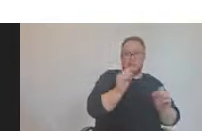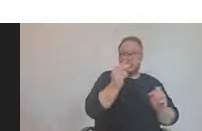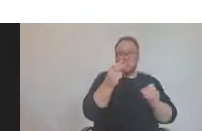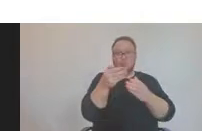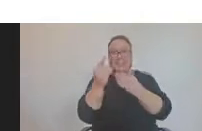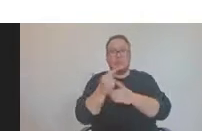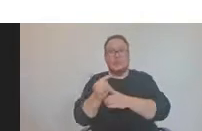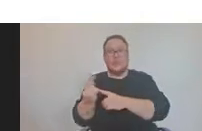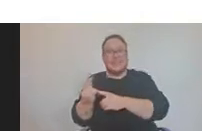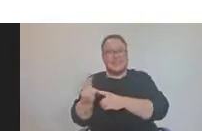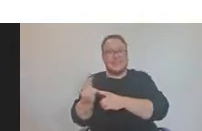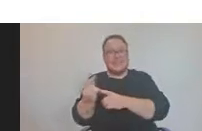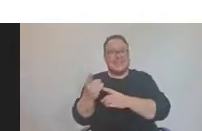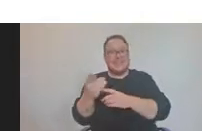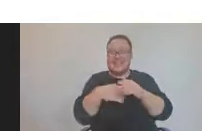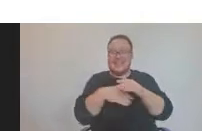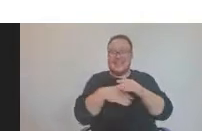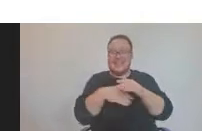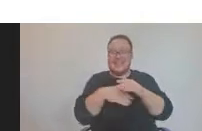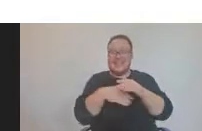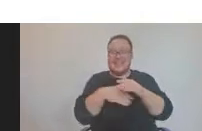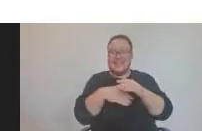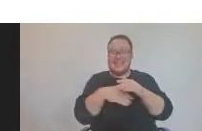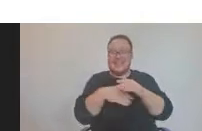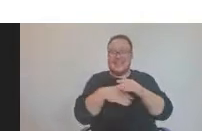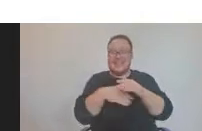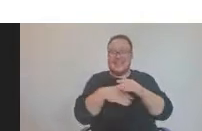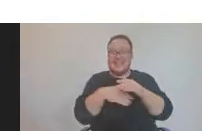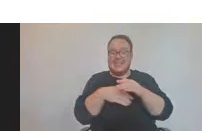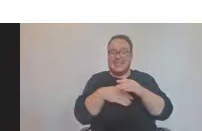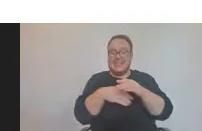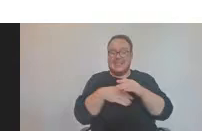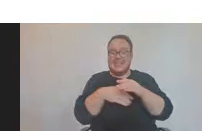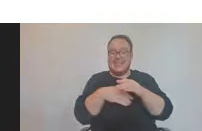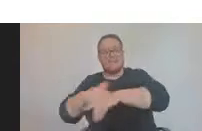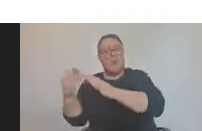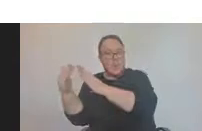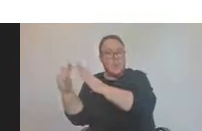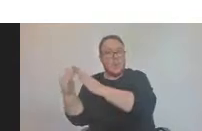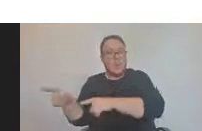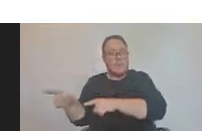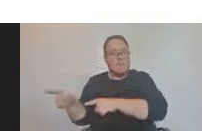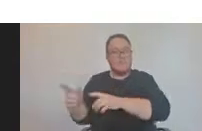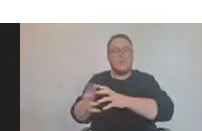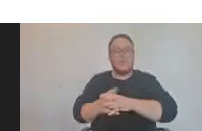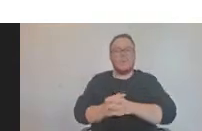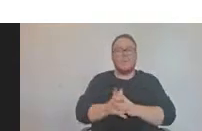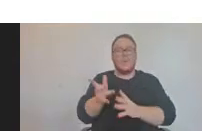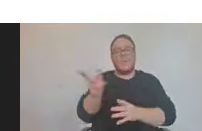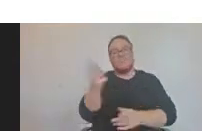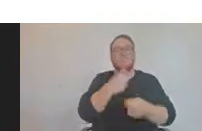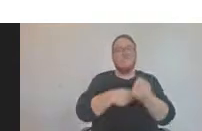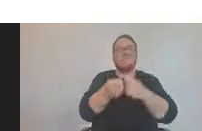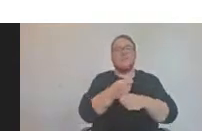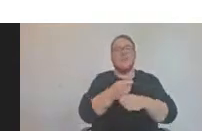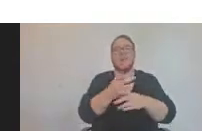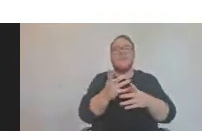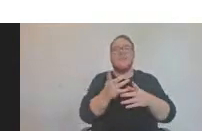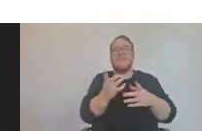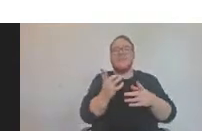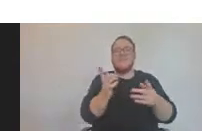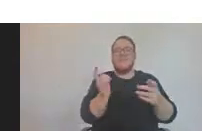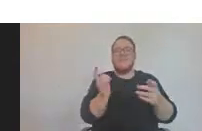safe to do so, working in office, and the rest of the time from home. So we've talked to our staff, we've listened to them, we've put in place an Agile Framework which has improved morale.